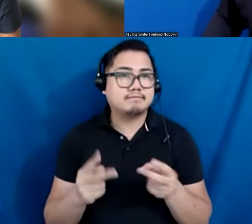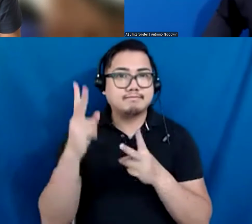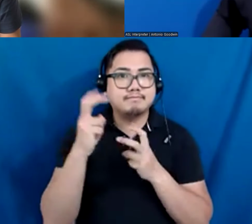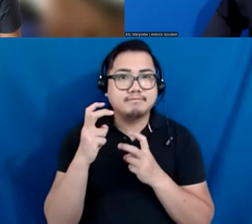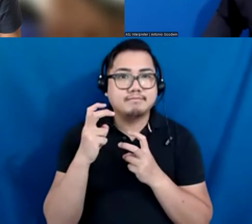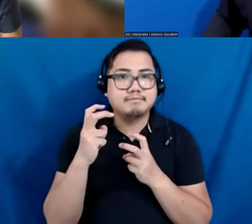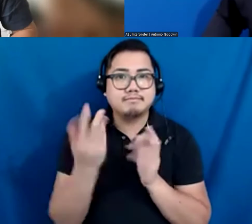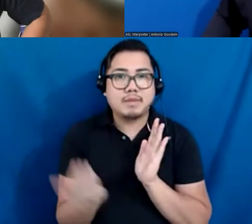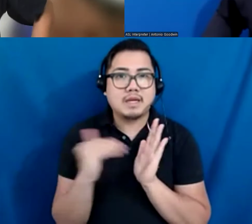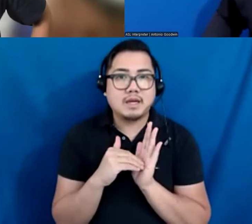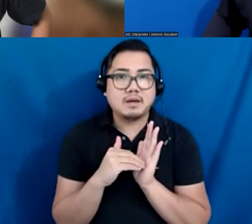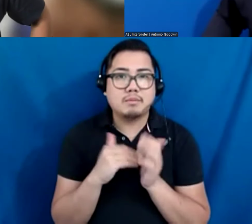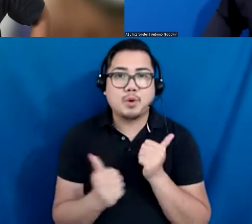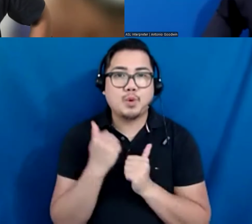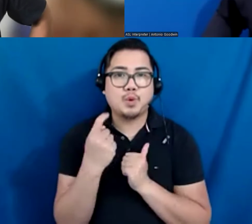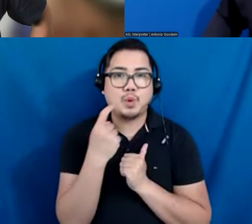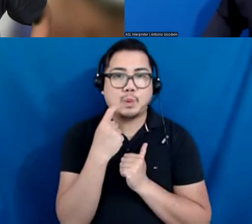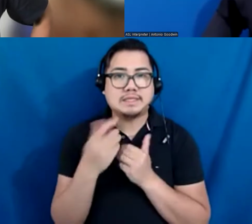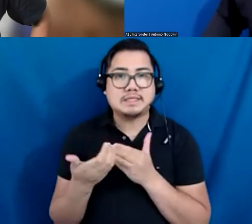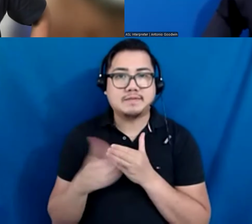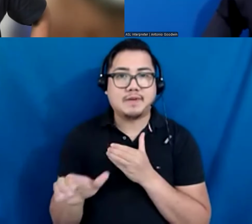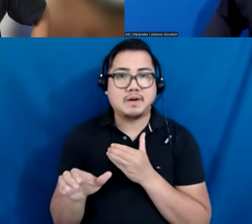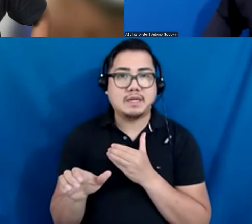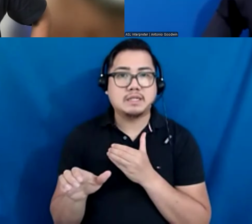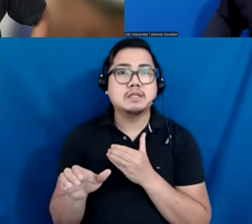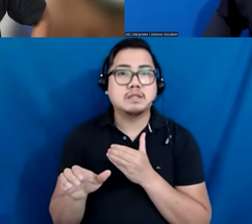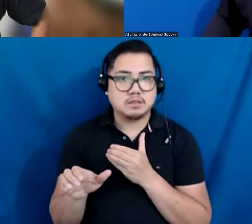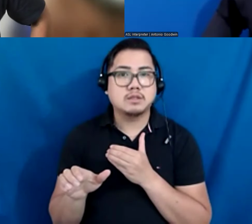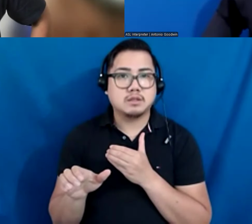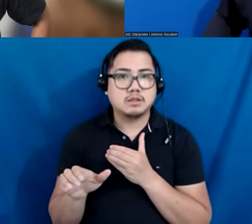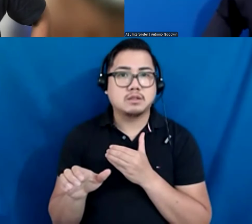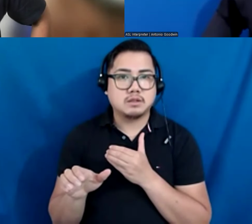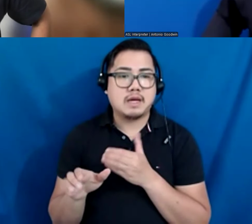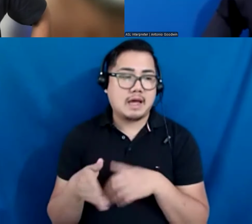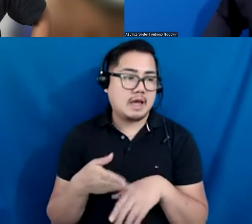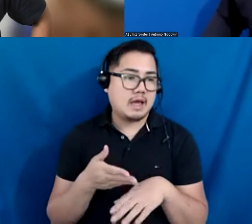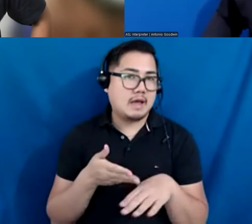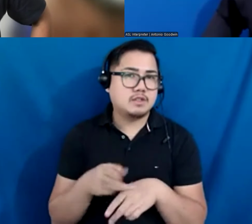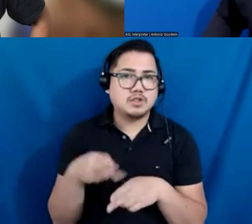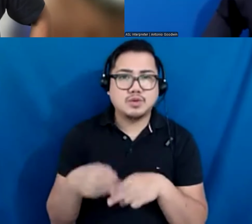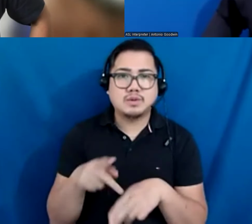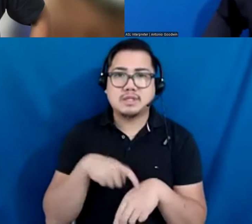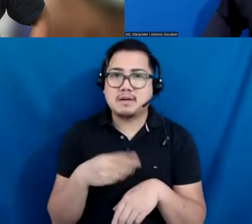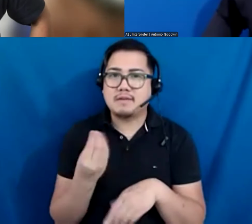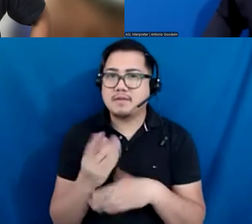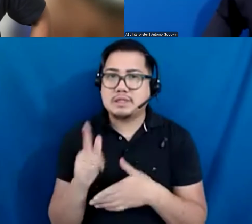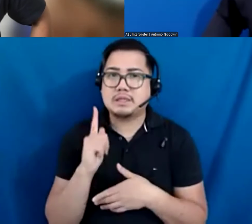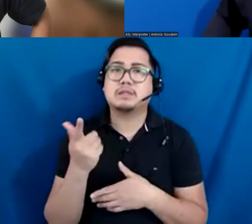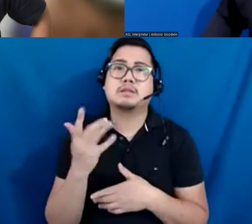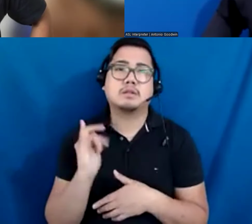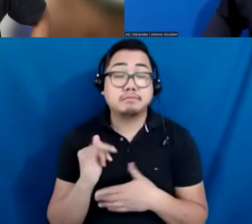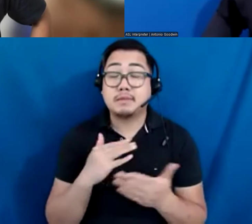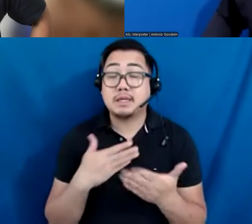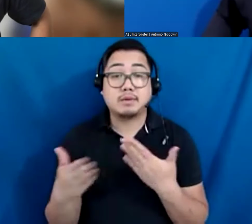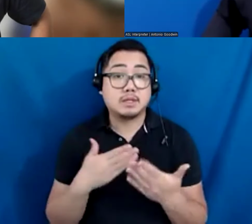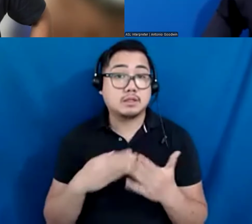the most recent variants over relatively short times or weeks. So that's all the questions